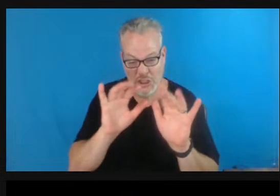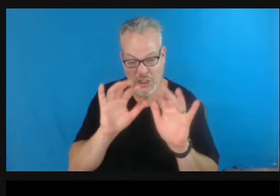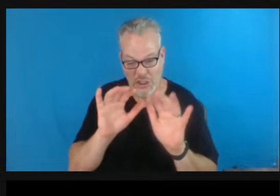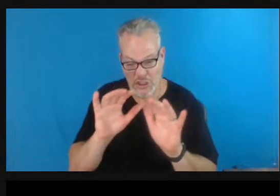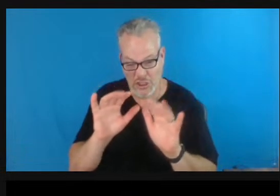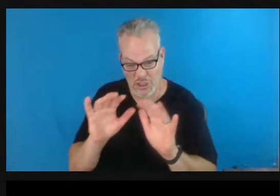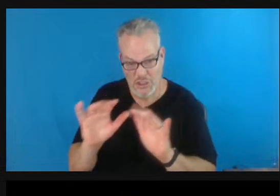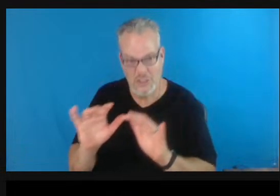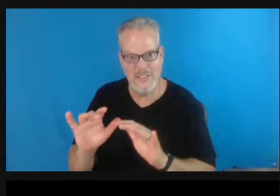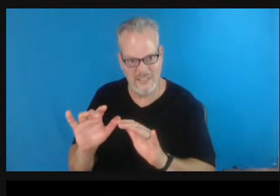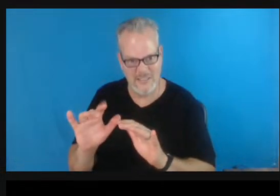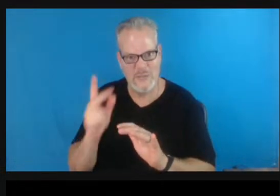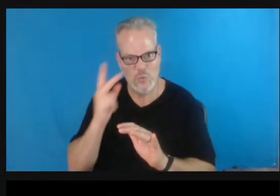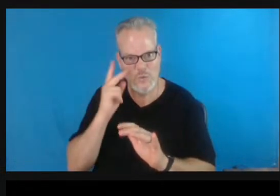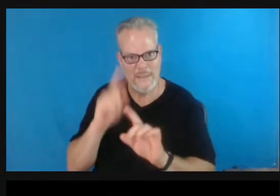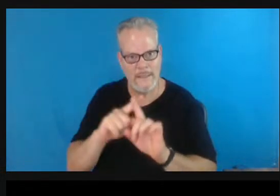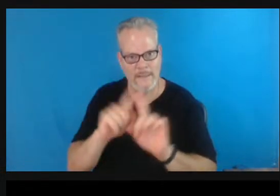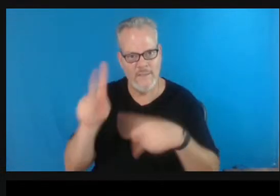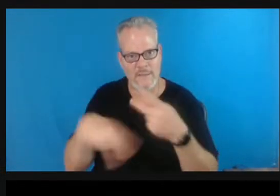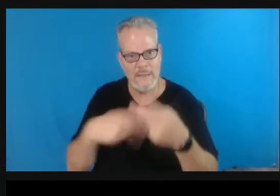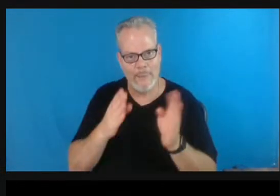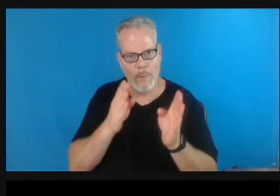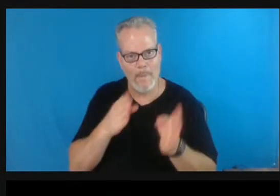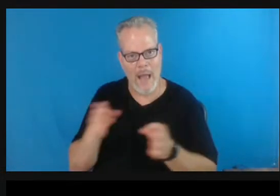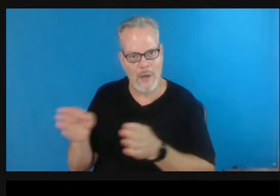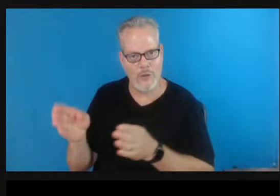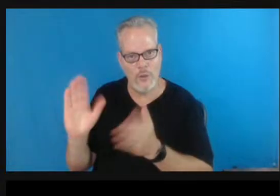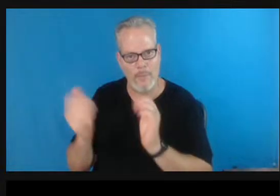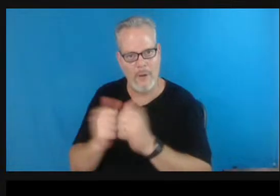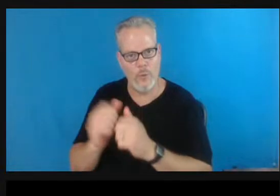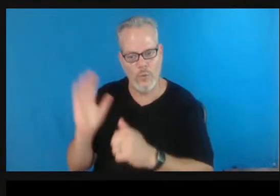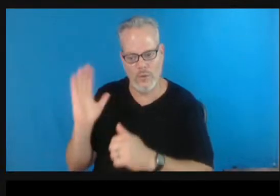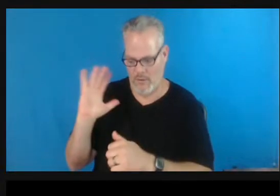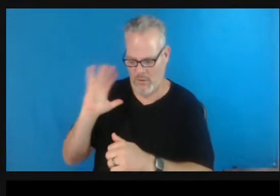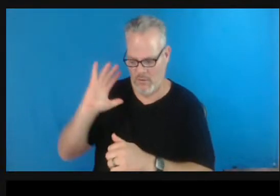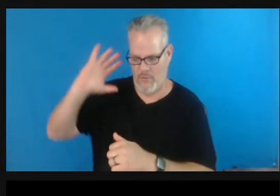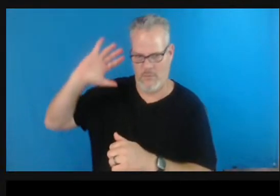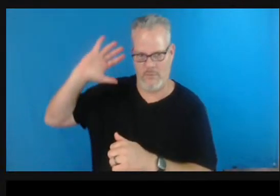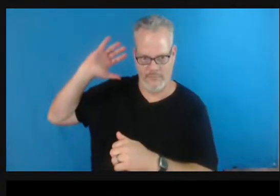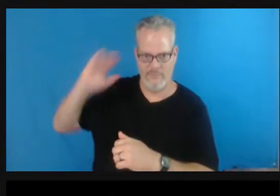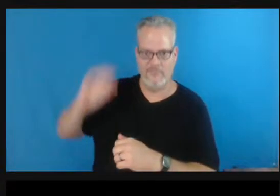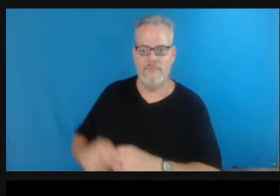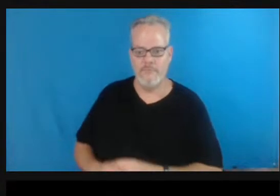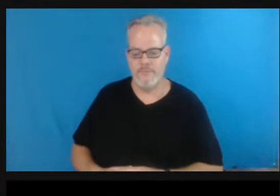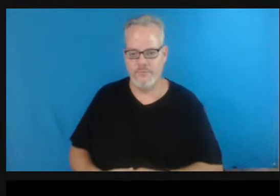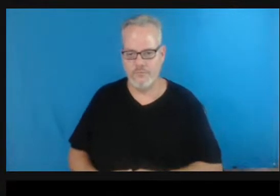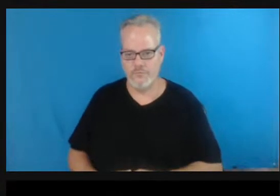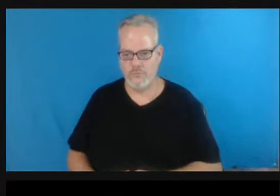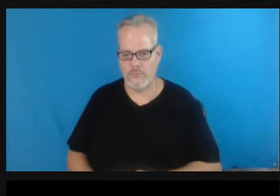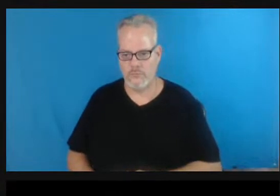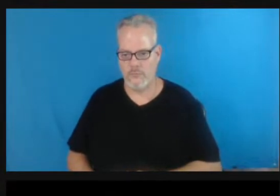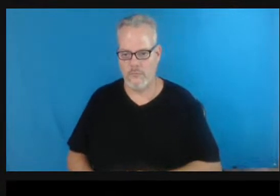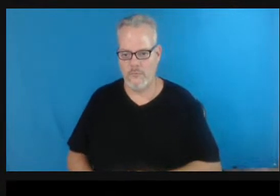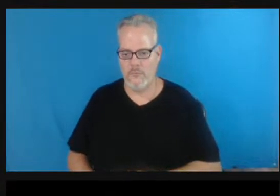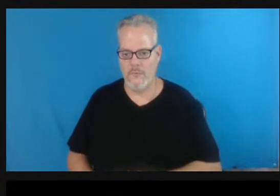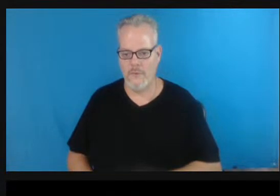within the last few months than we saw previous to this eruption that we're now on episode 21.